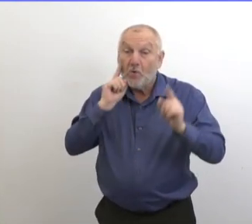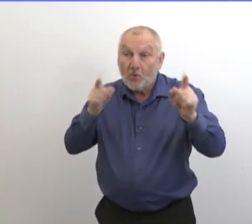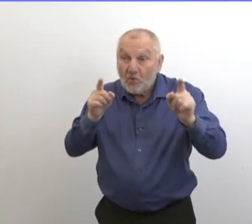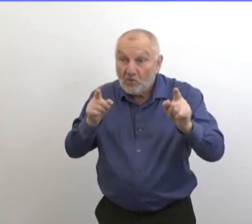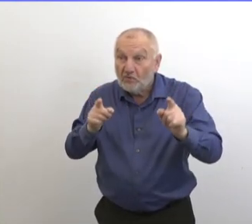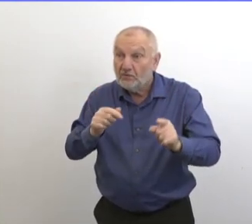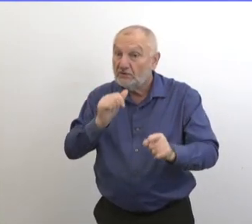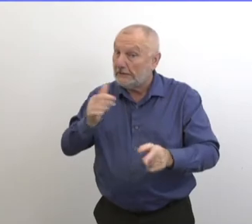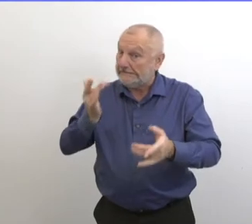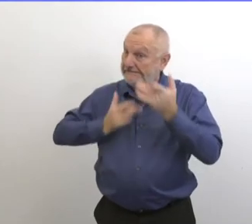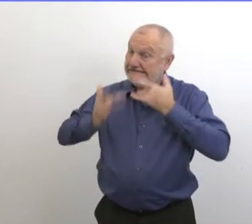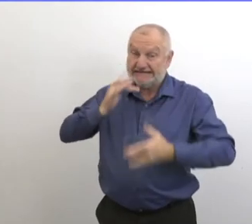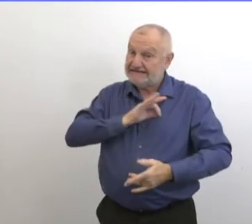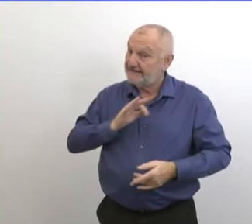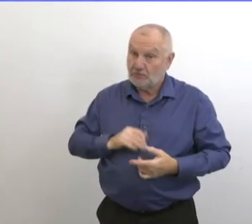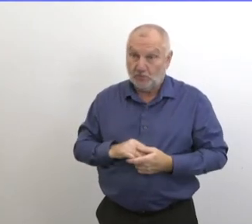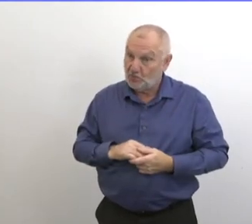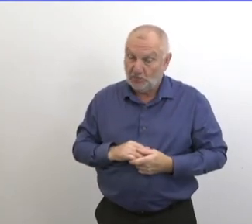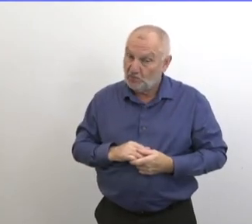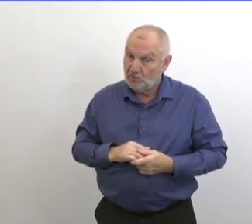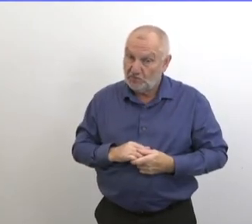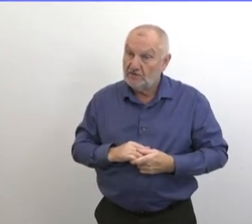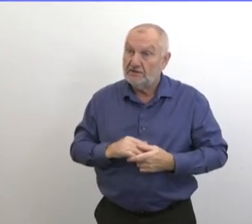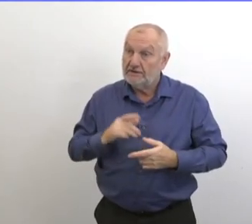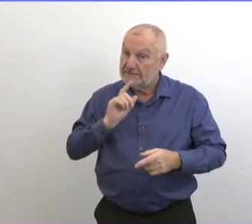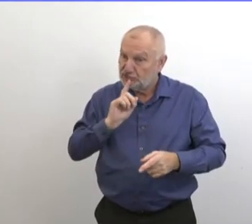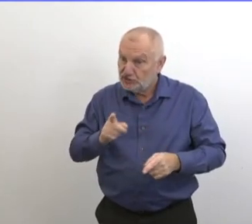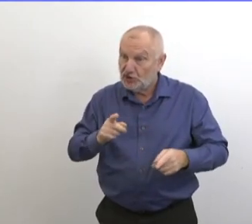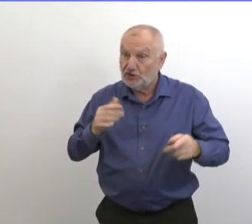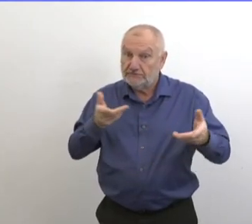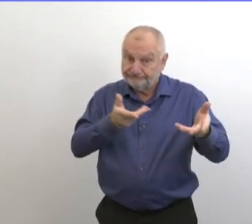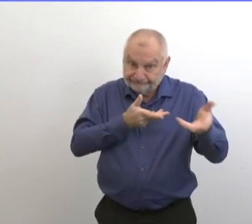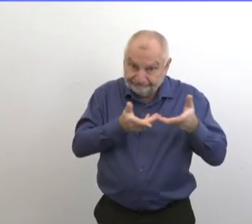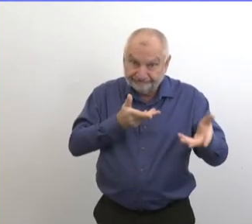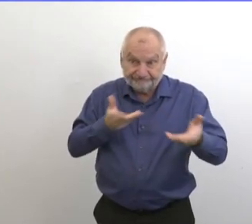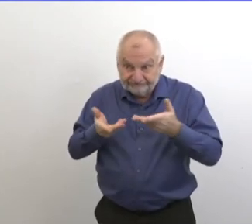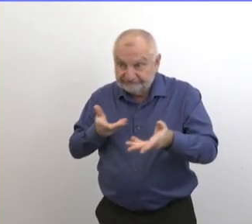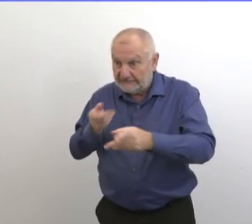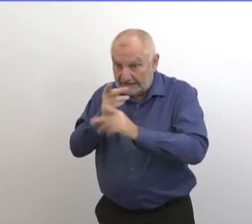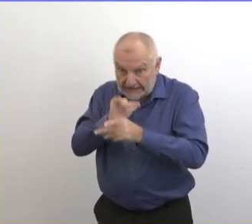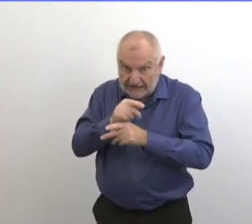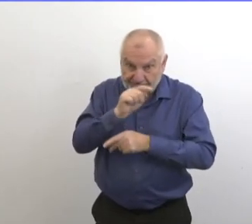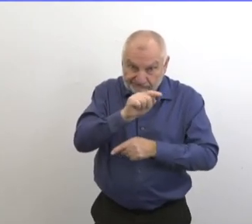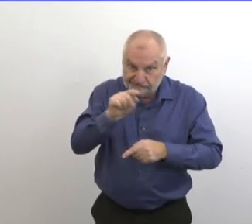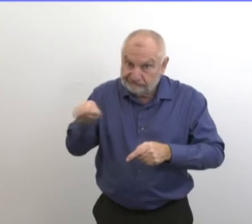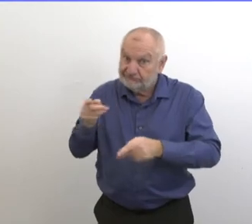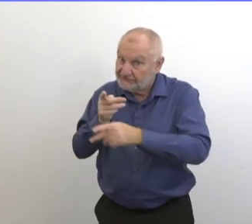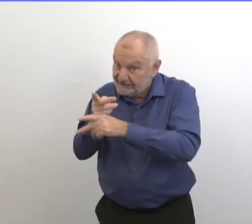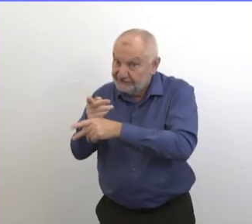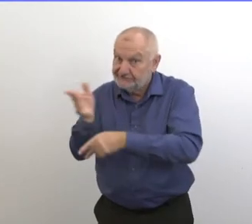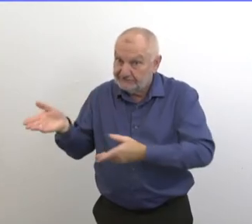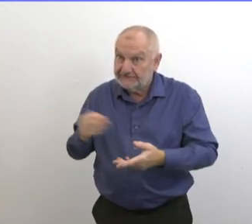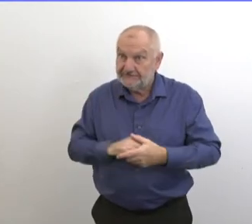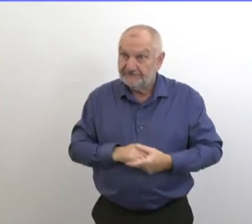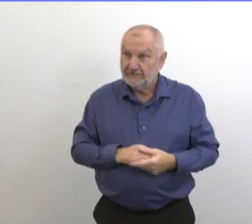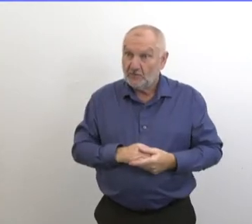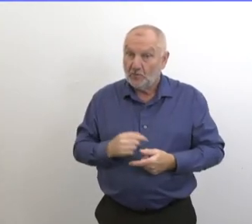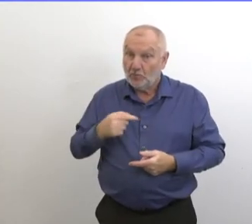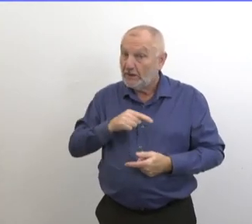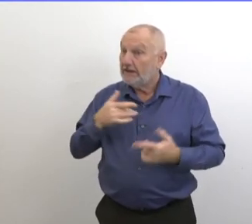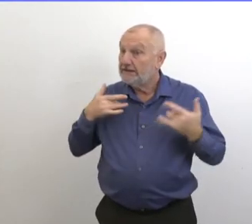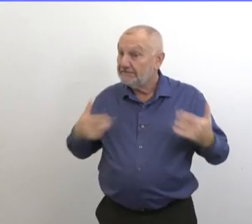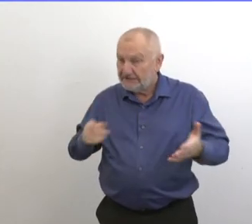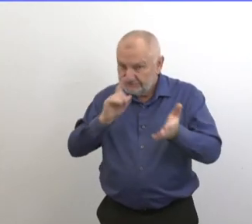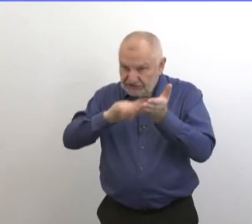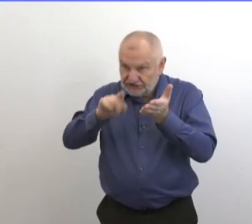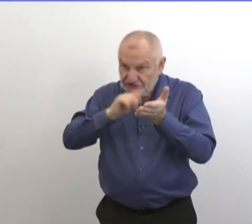we will reassess as we always do with the needs of those vulnerable Manitobans at the forefront